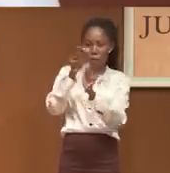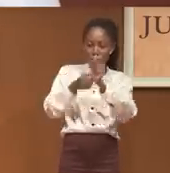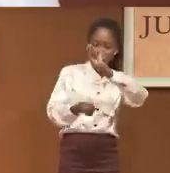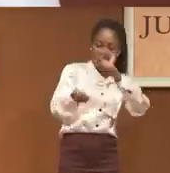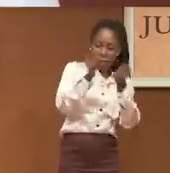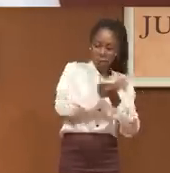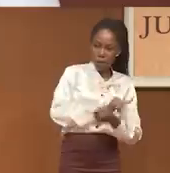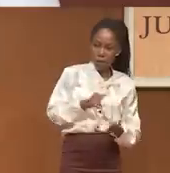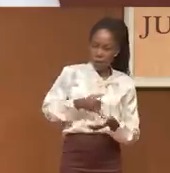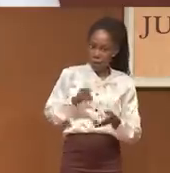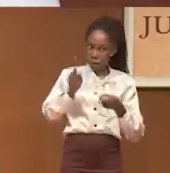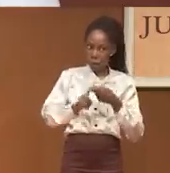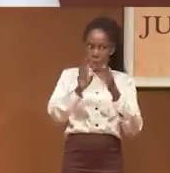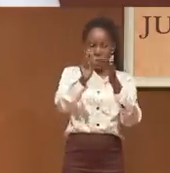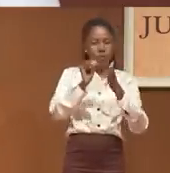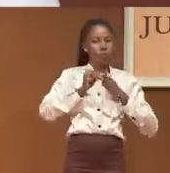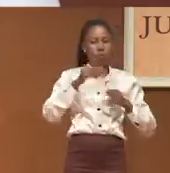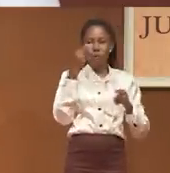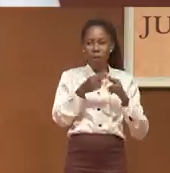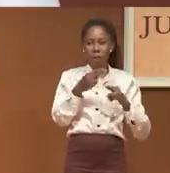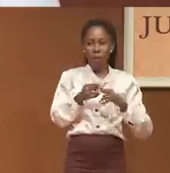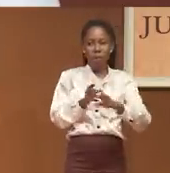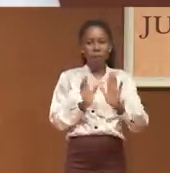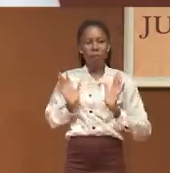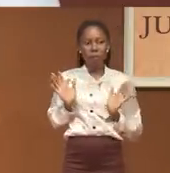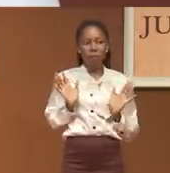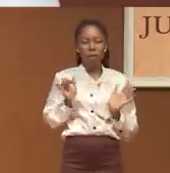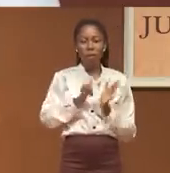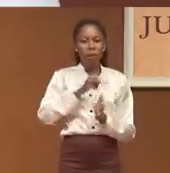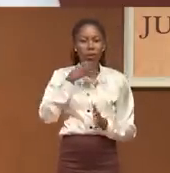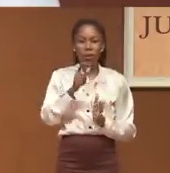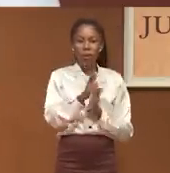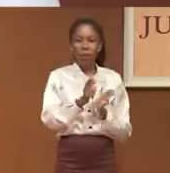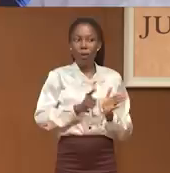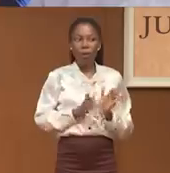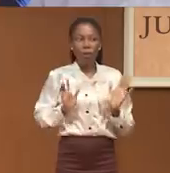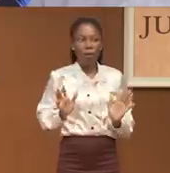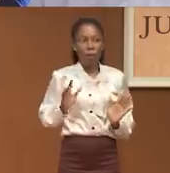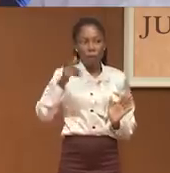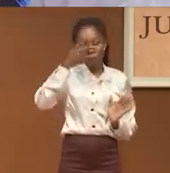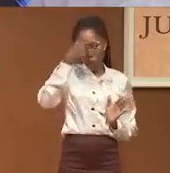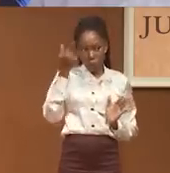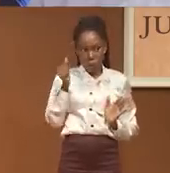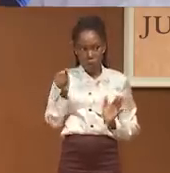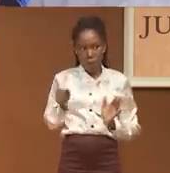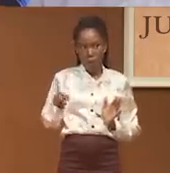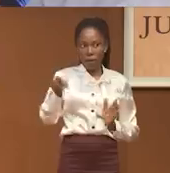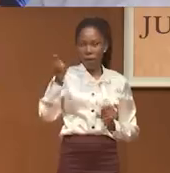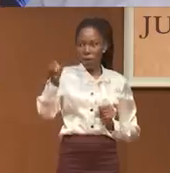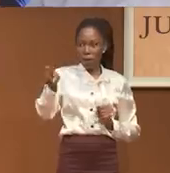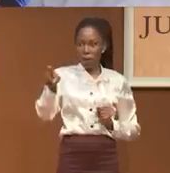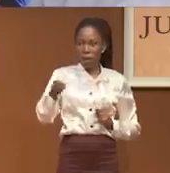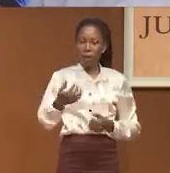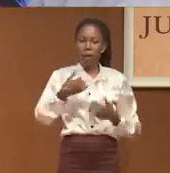to your name. It's just the law. I'm just telling you the law, the way it is. Because he has to give you a deed